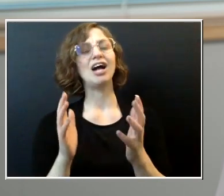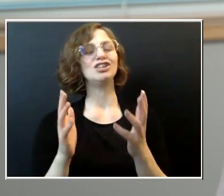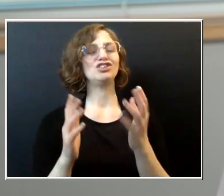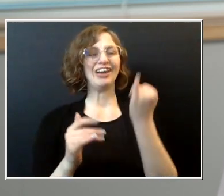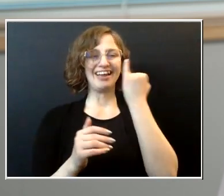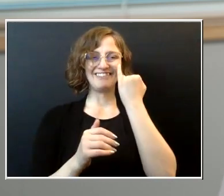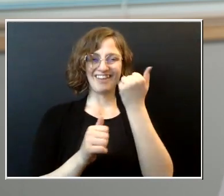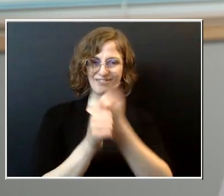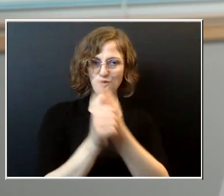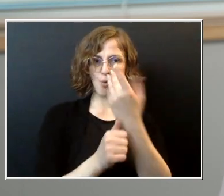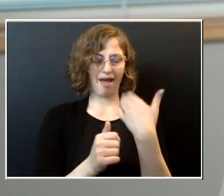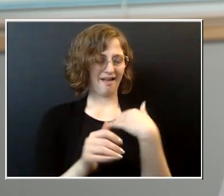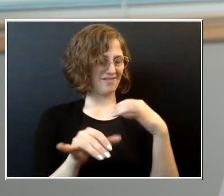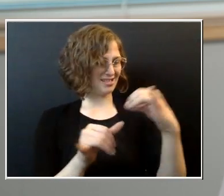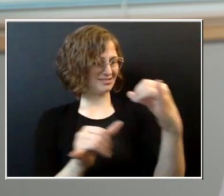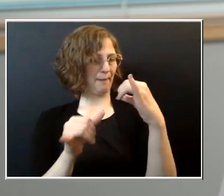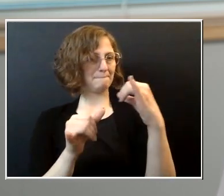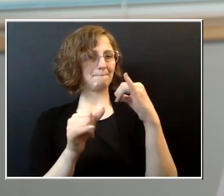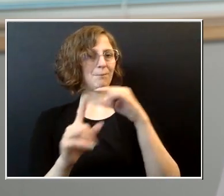so